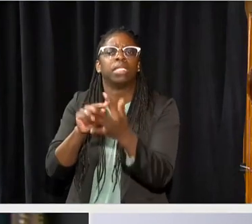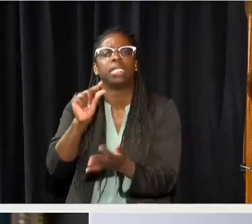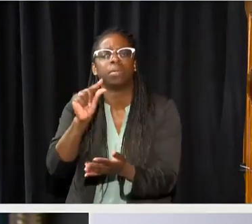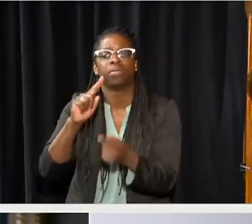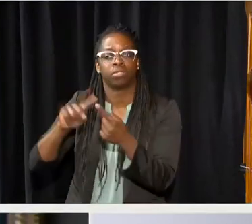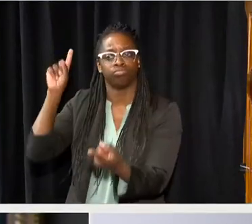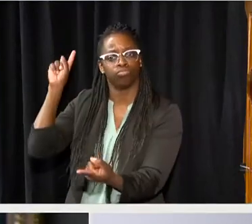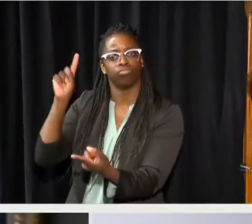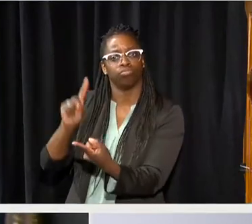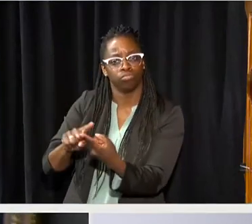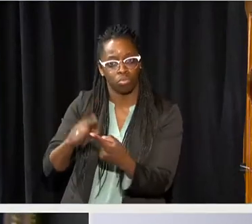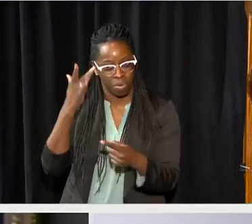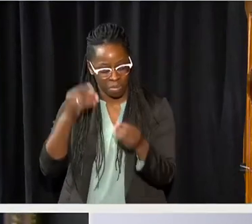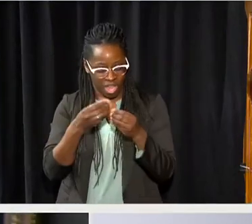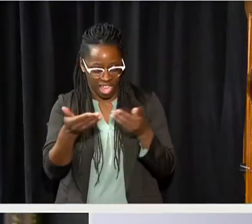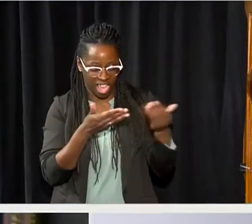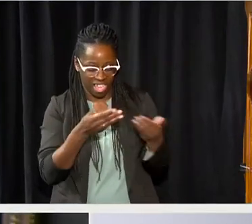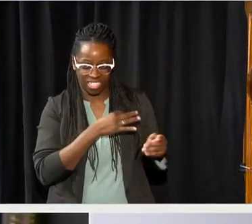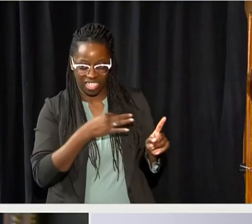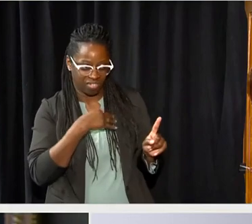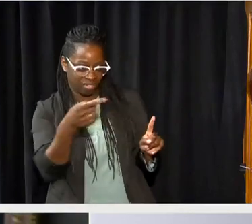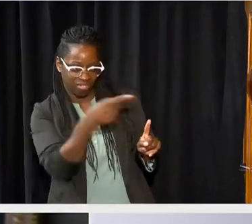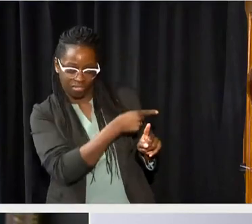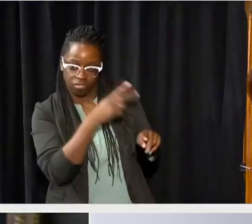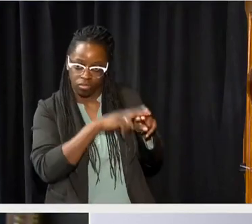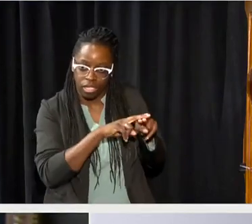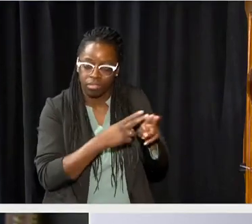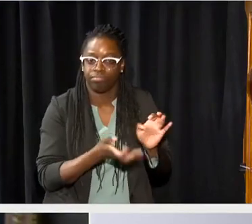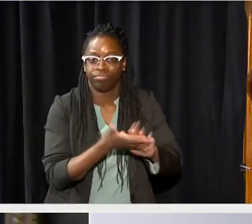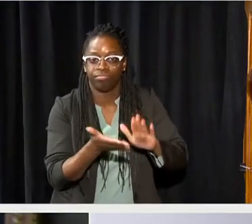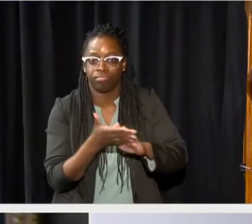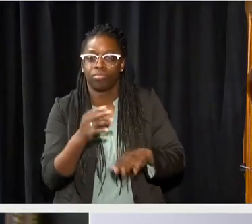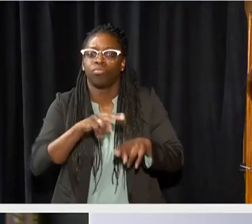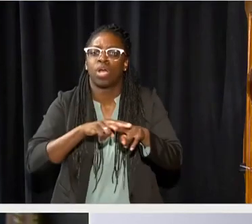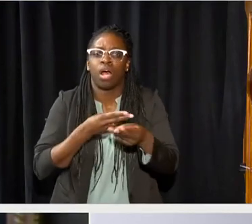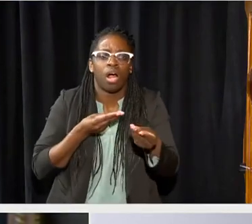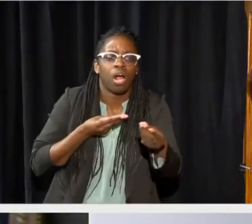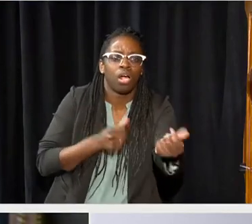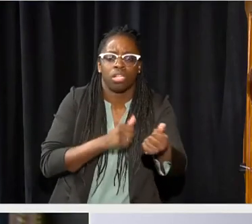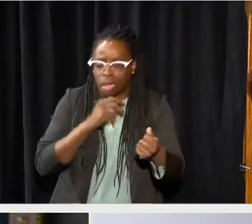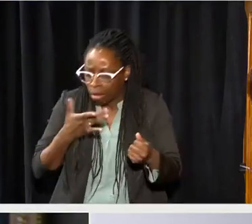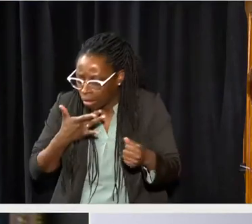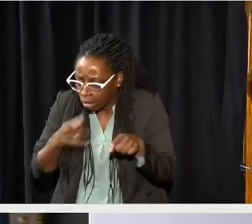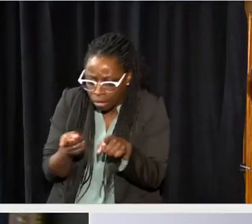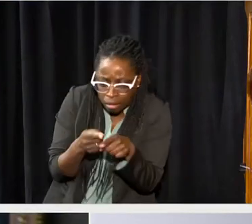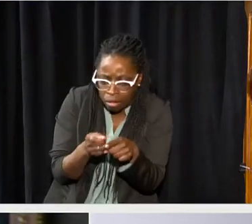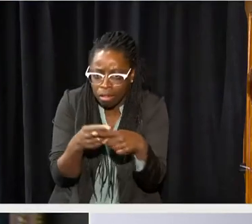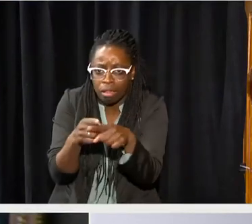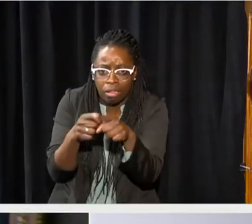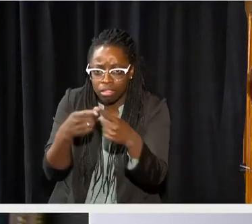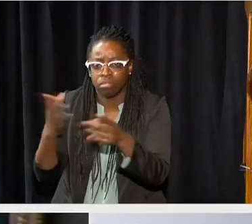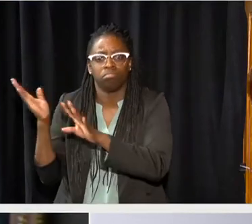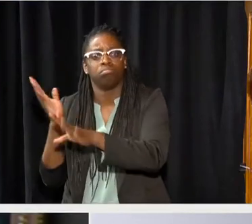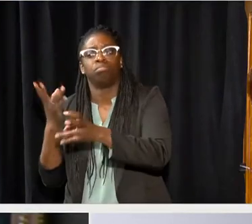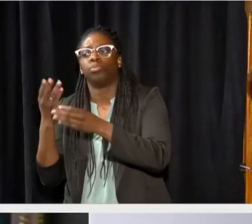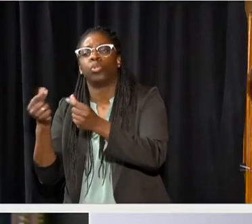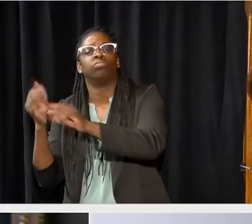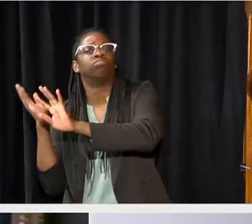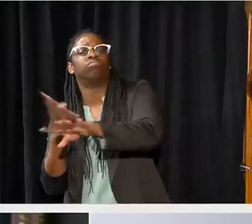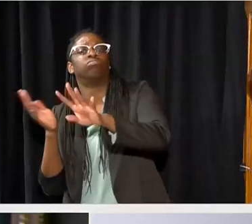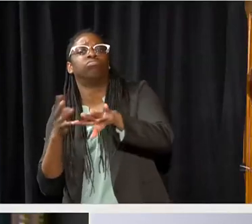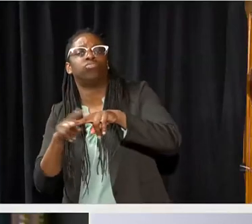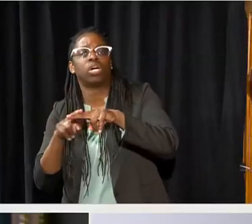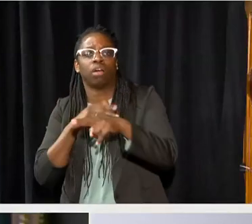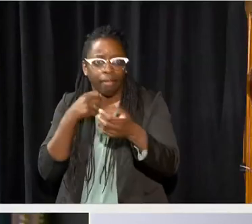and accessible. Commuter rail ridership has been over 90% of pre-pandemic levels, one of the very best marks